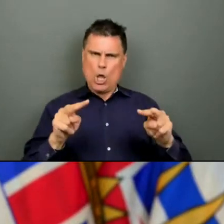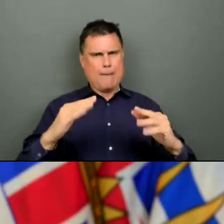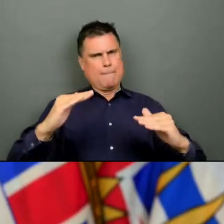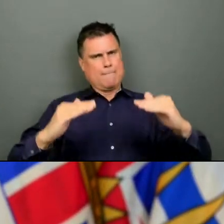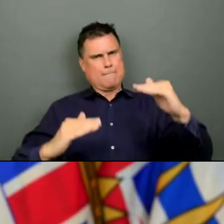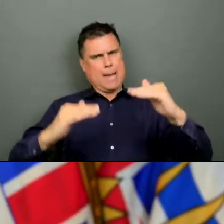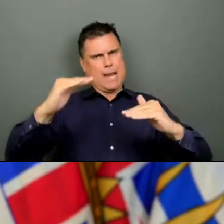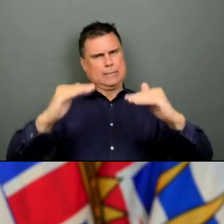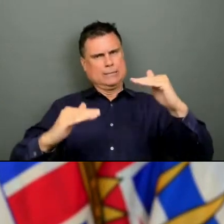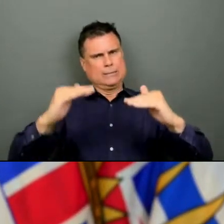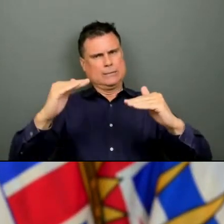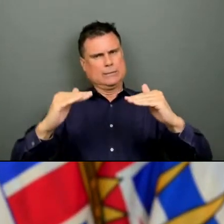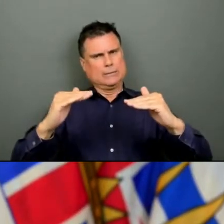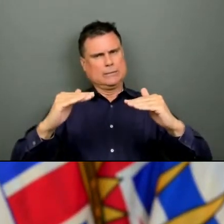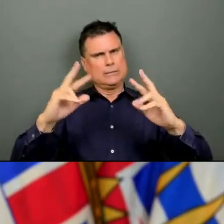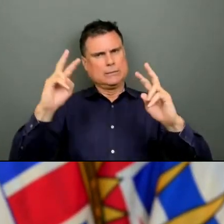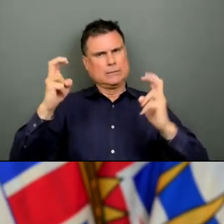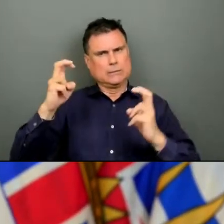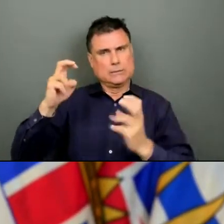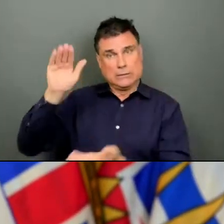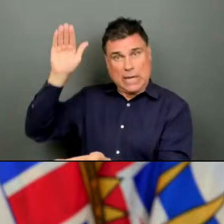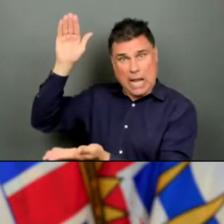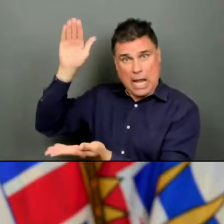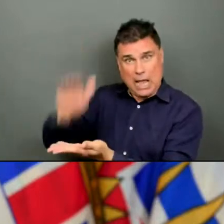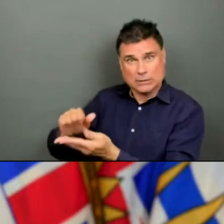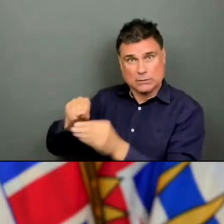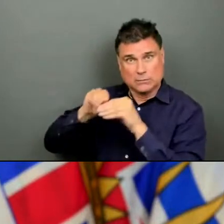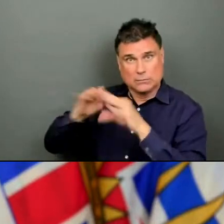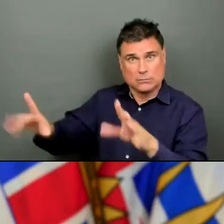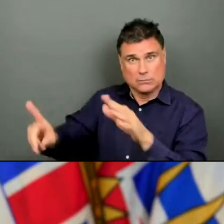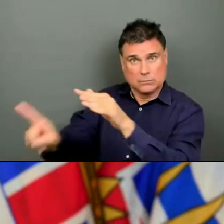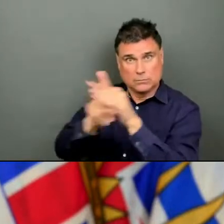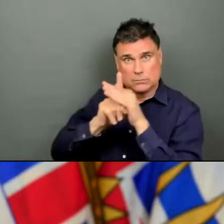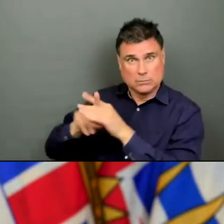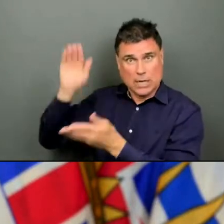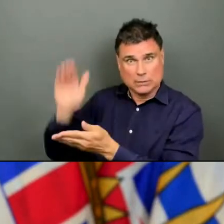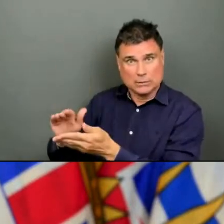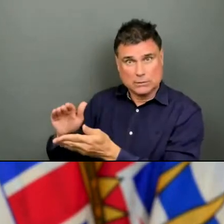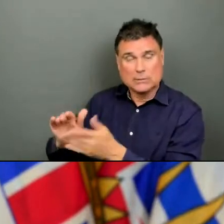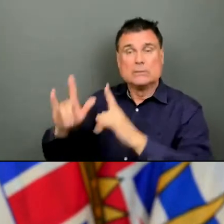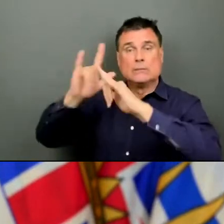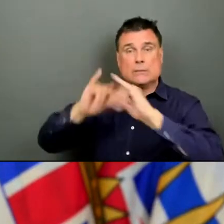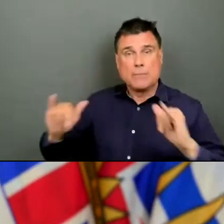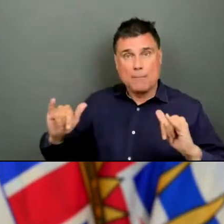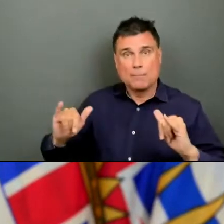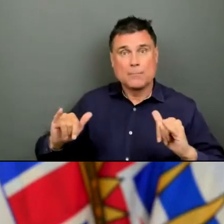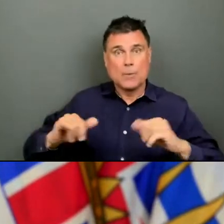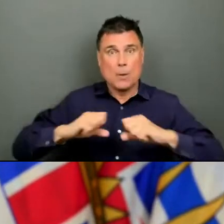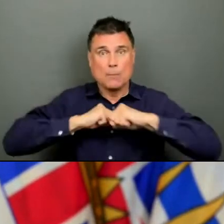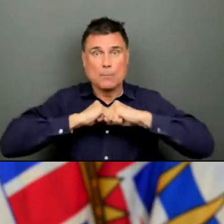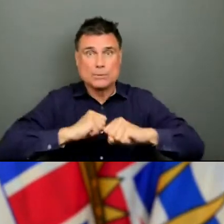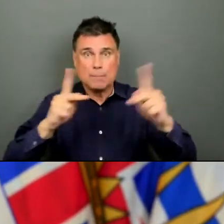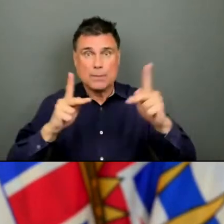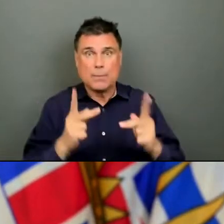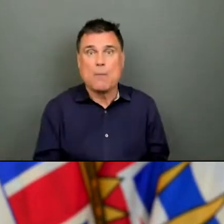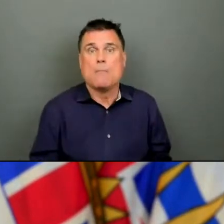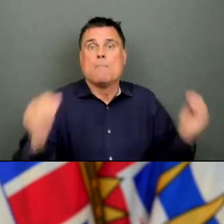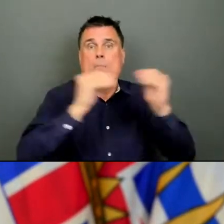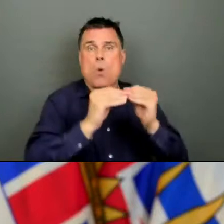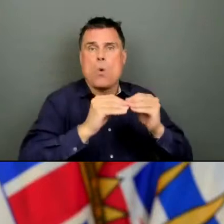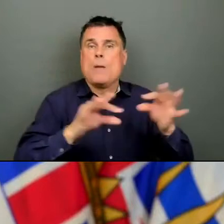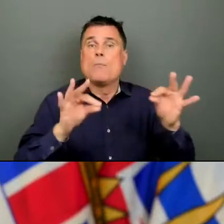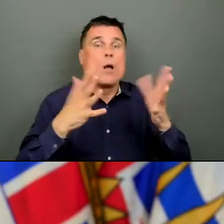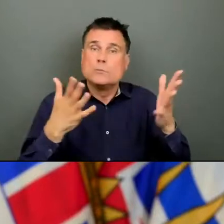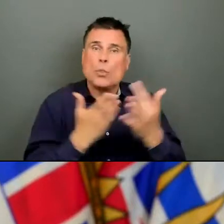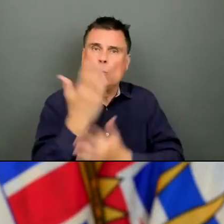reducing transmission as much as we possibly can and getting people protected as much as we possibly can. And we still are in a